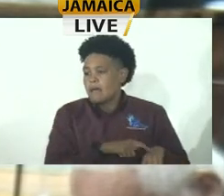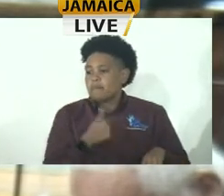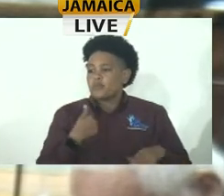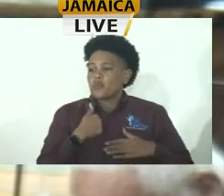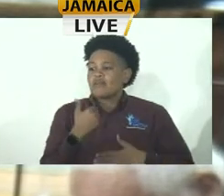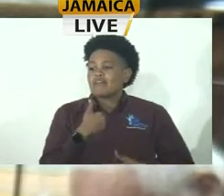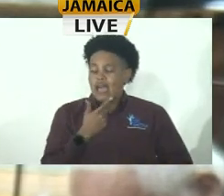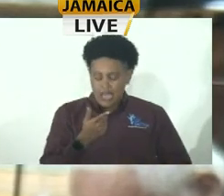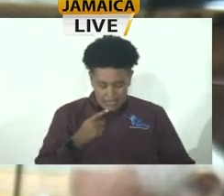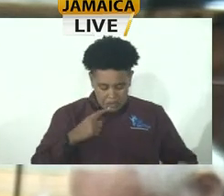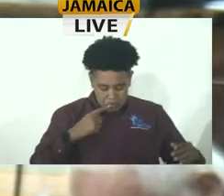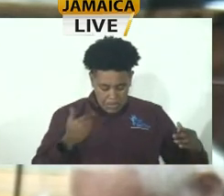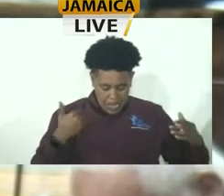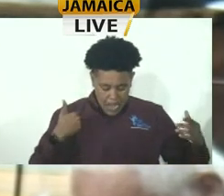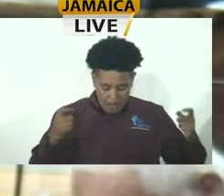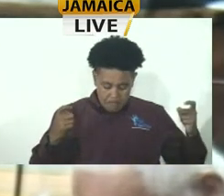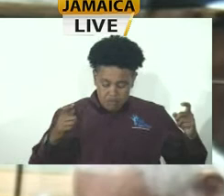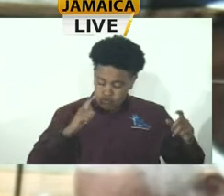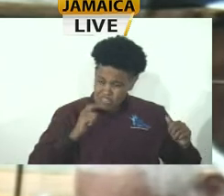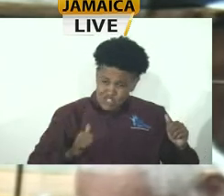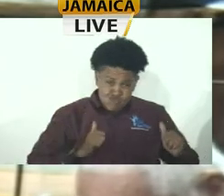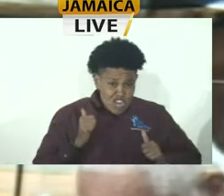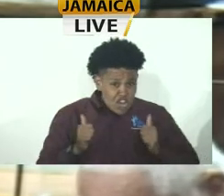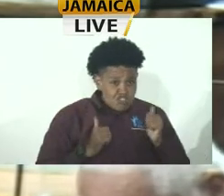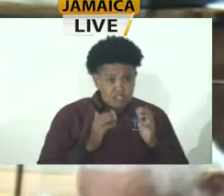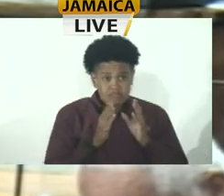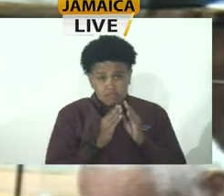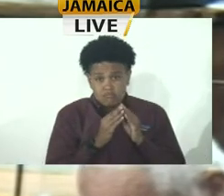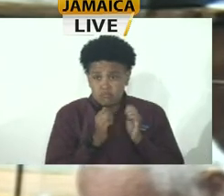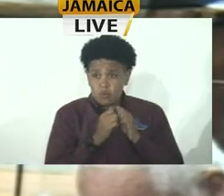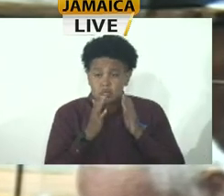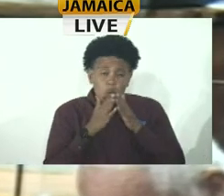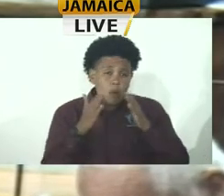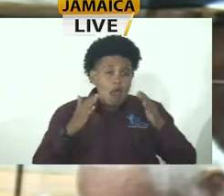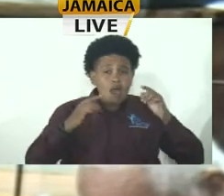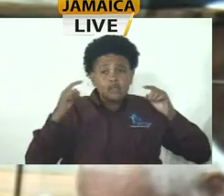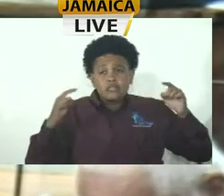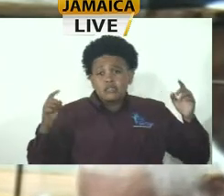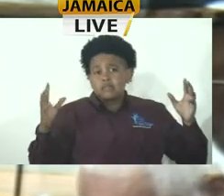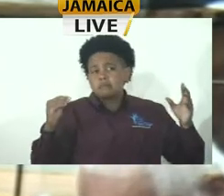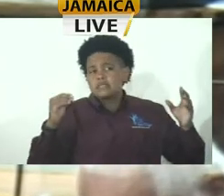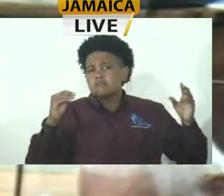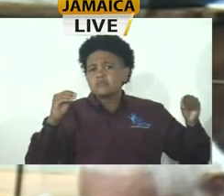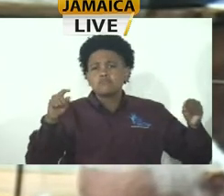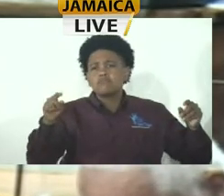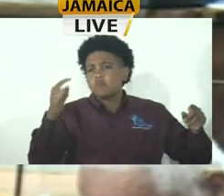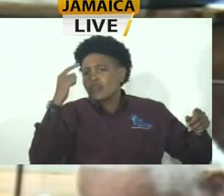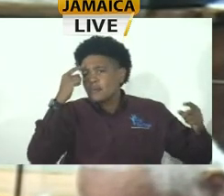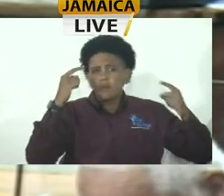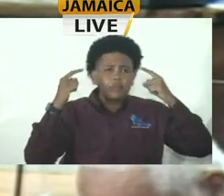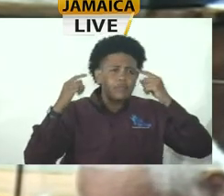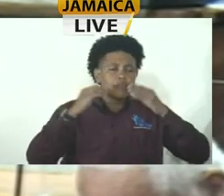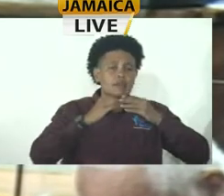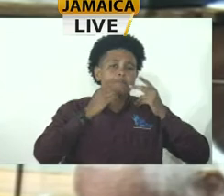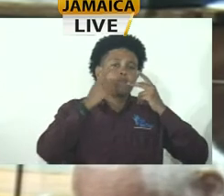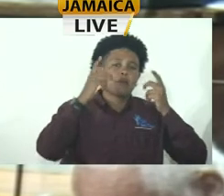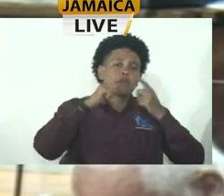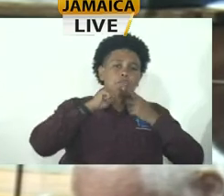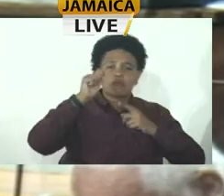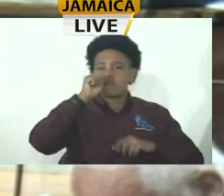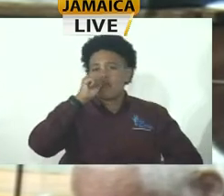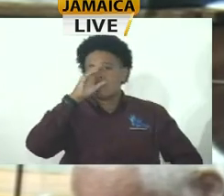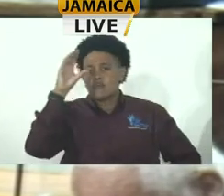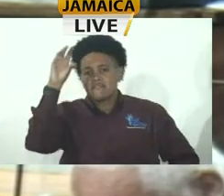had and held rigorous consultations with a wide range of stakeholders in the public and private sector in